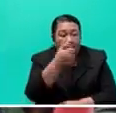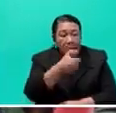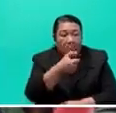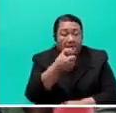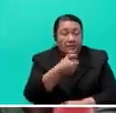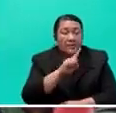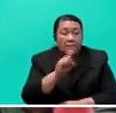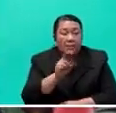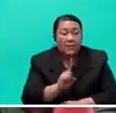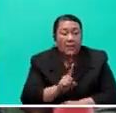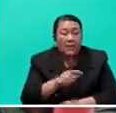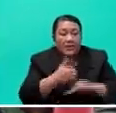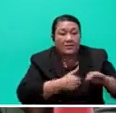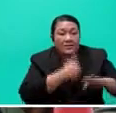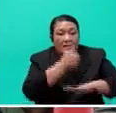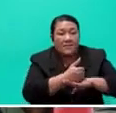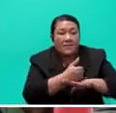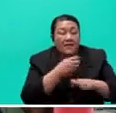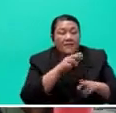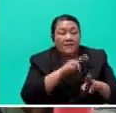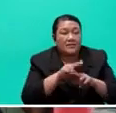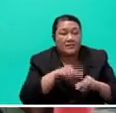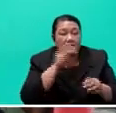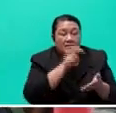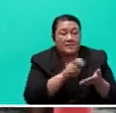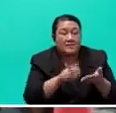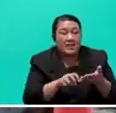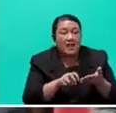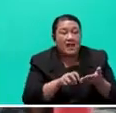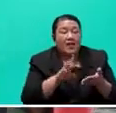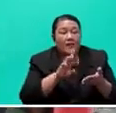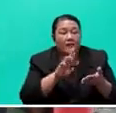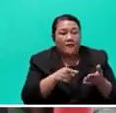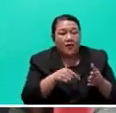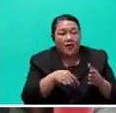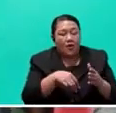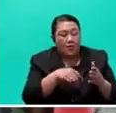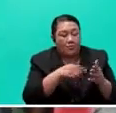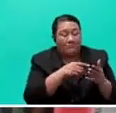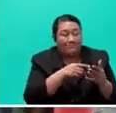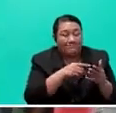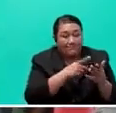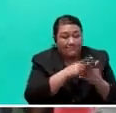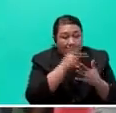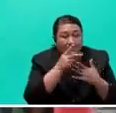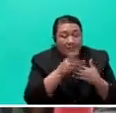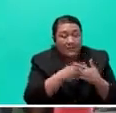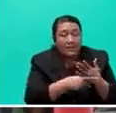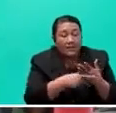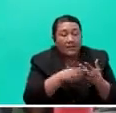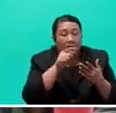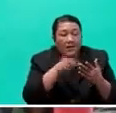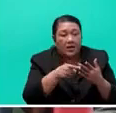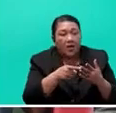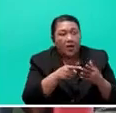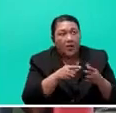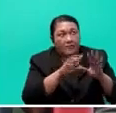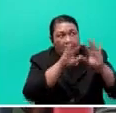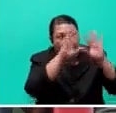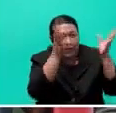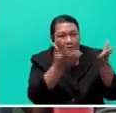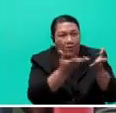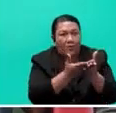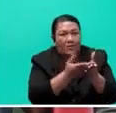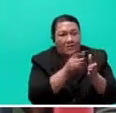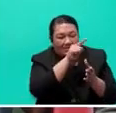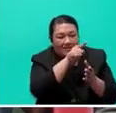provides for the establishment of the Fiji Register of Potential World Heritage Places in Fiji. The register lists